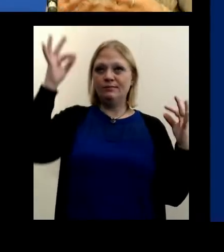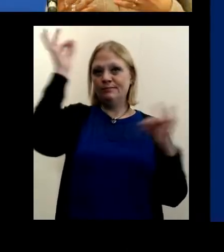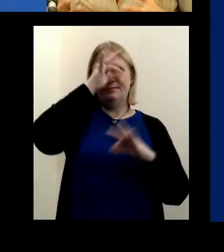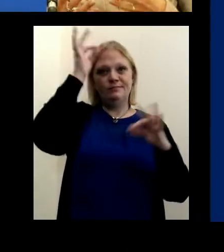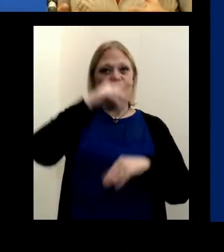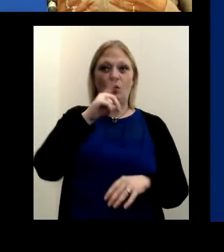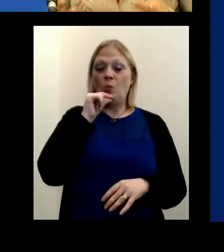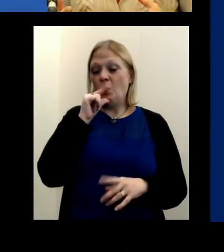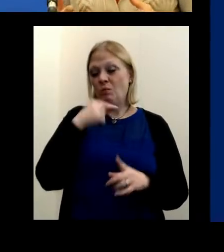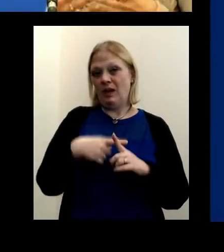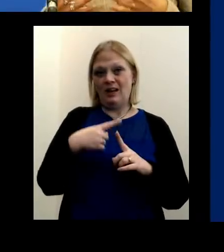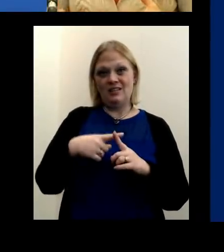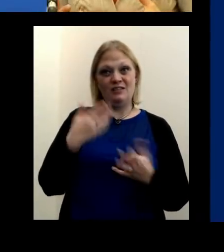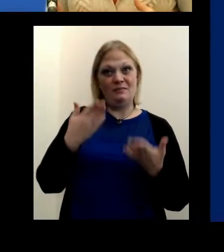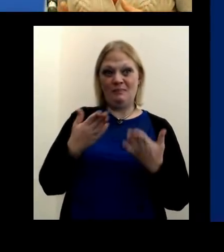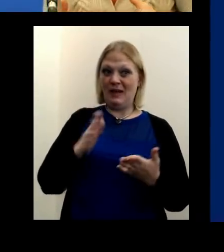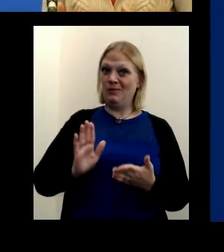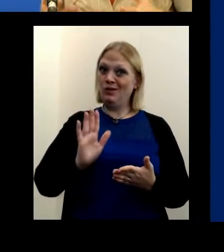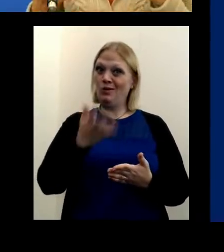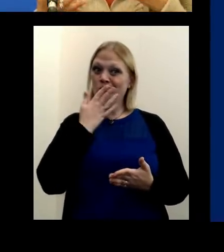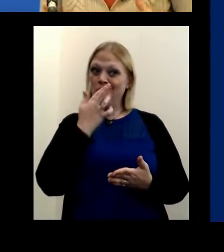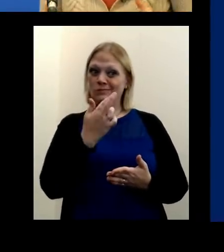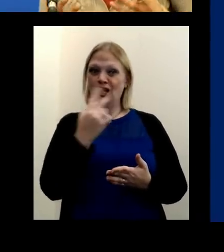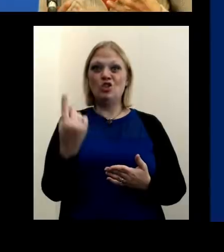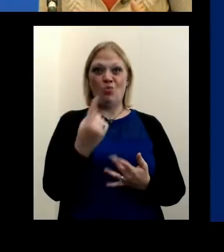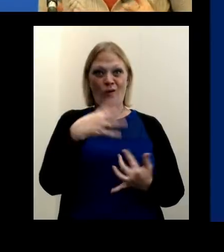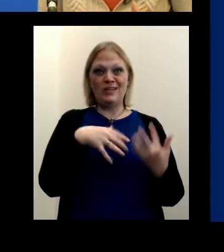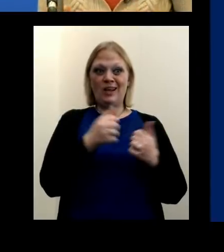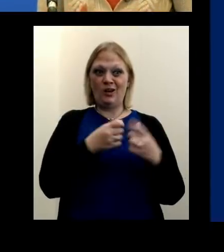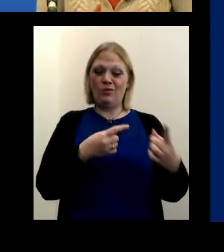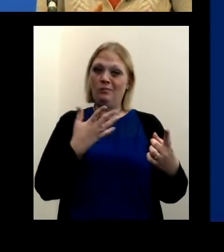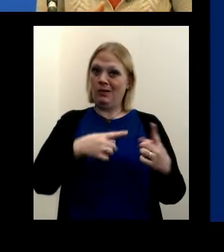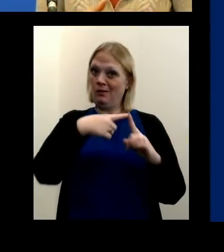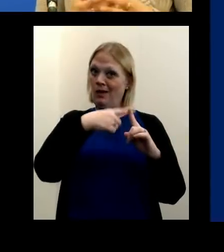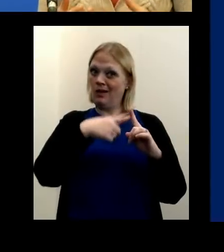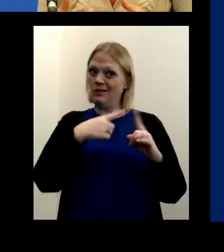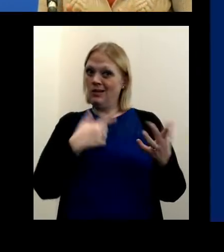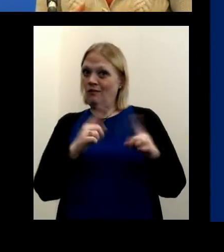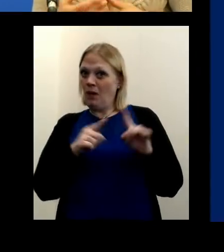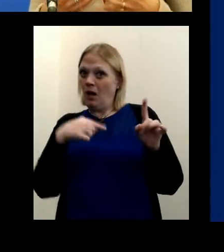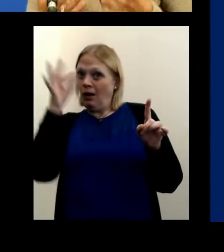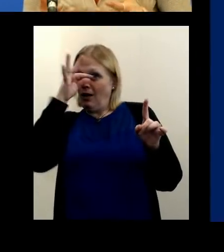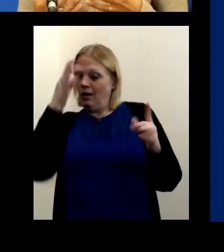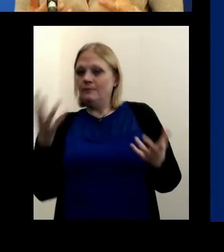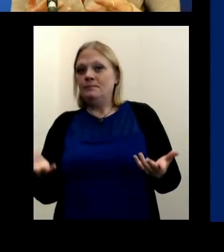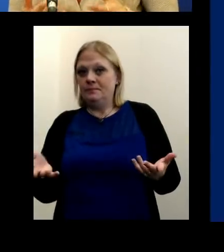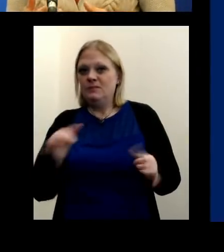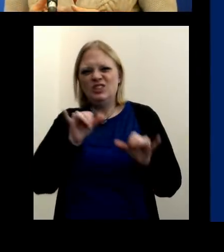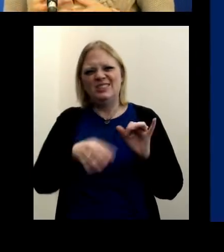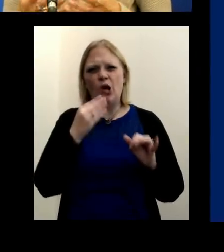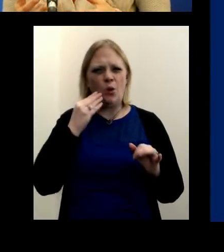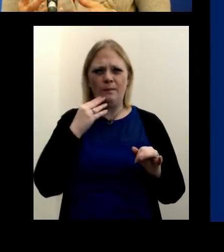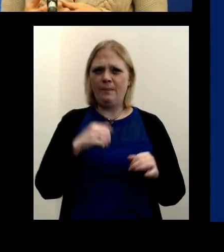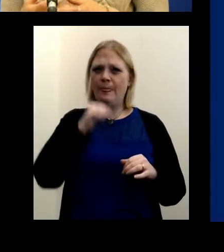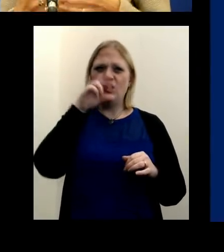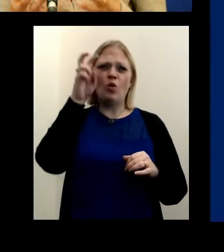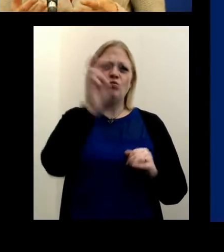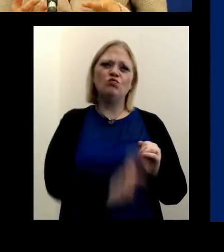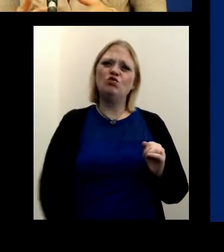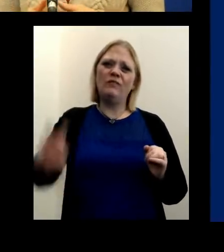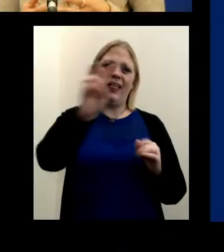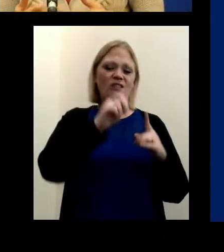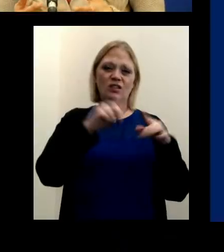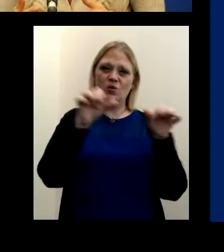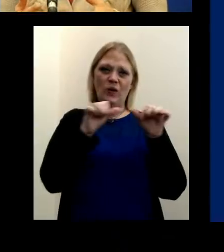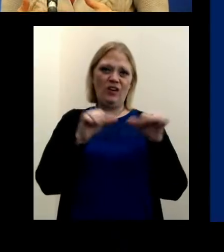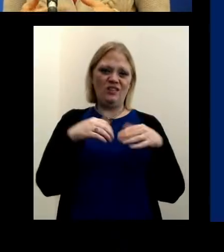is positive. It could be that friend that you always get together with. So please stay at home. Also, please don't travel to areas that have